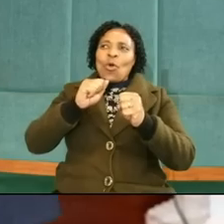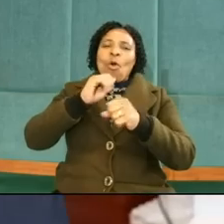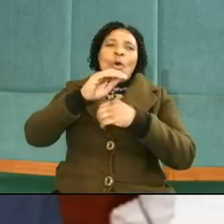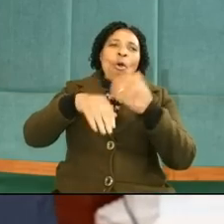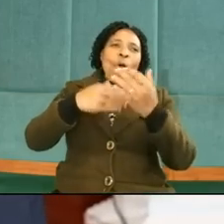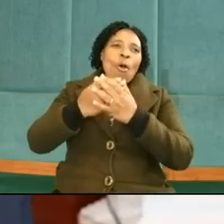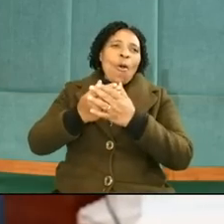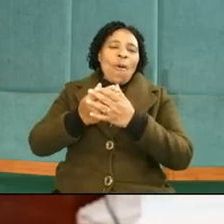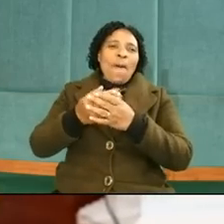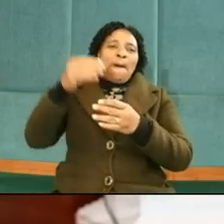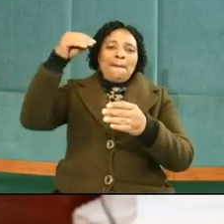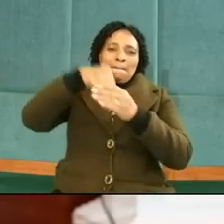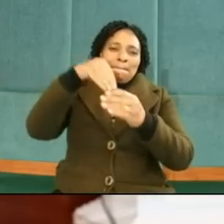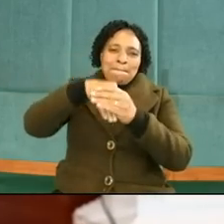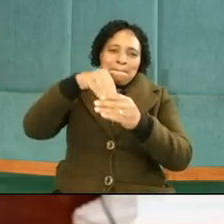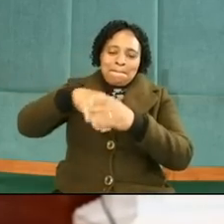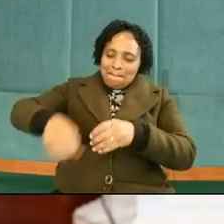suitcase